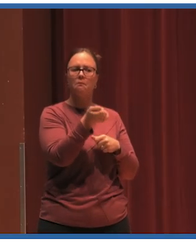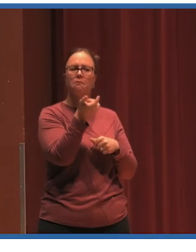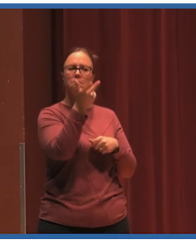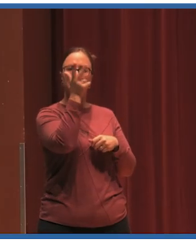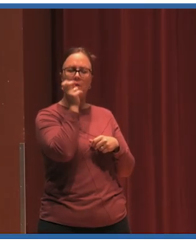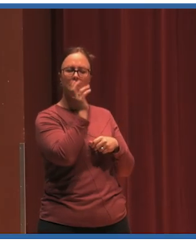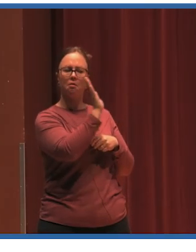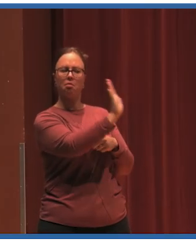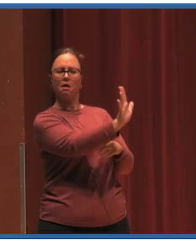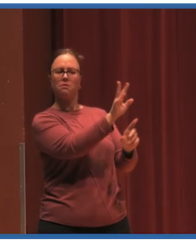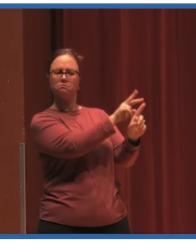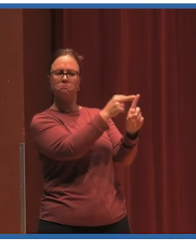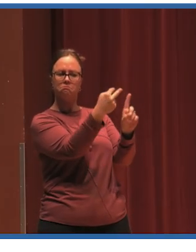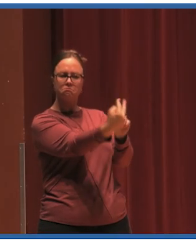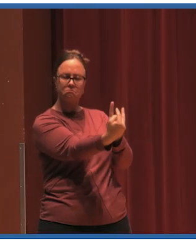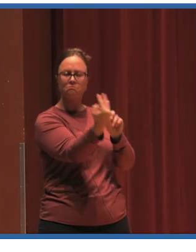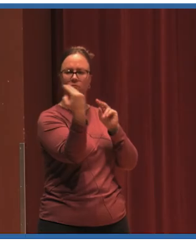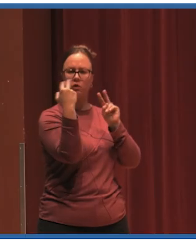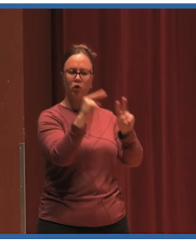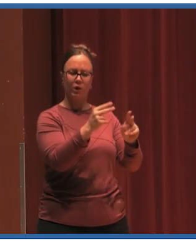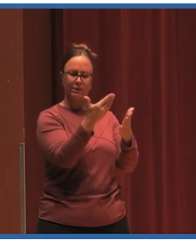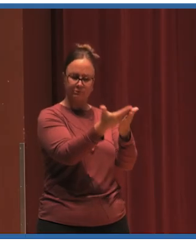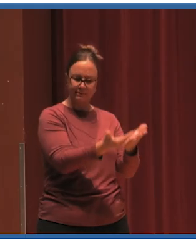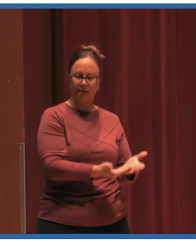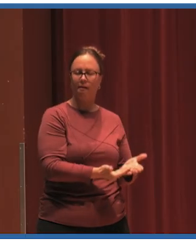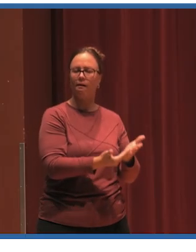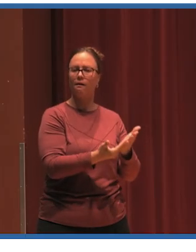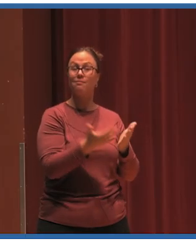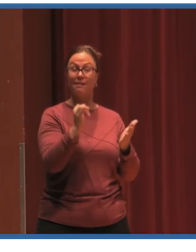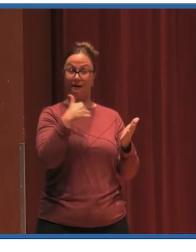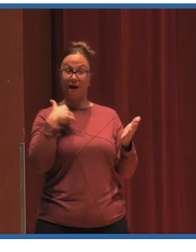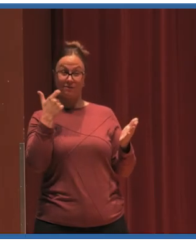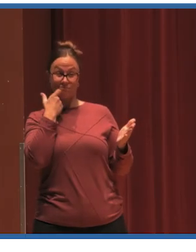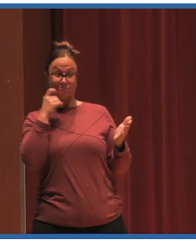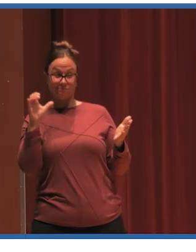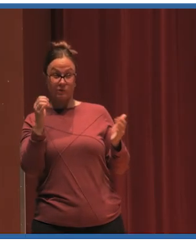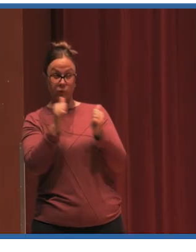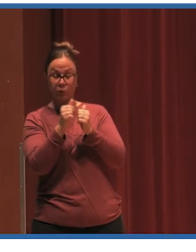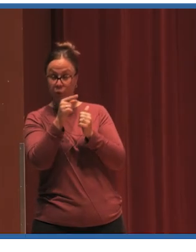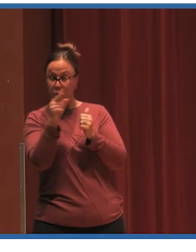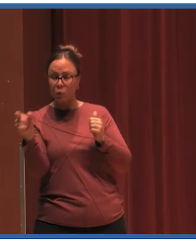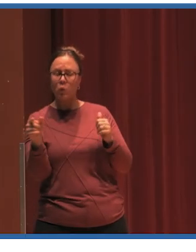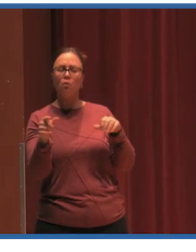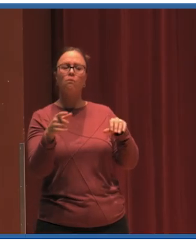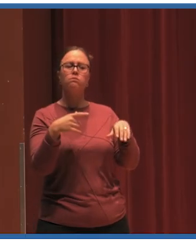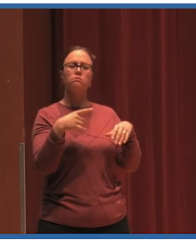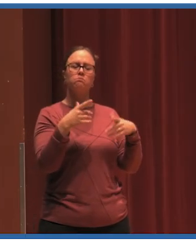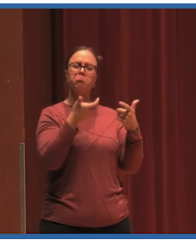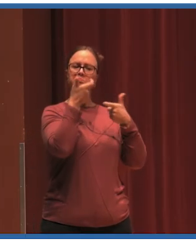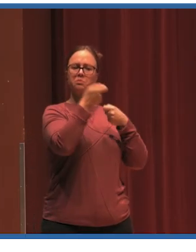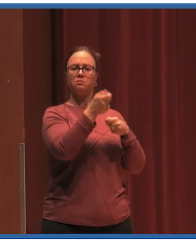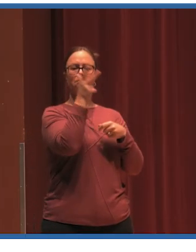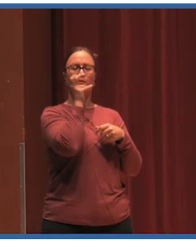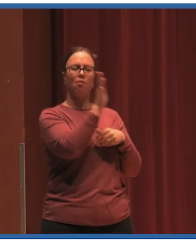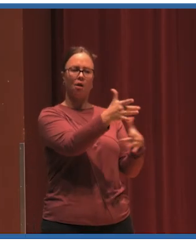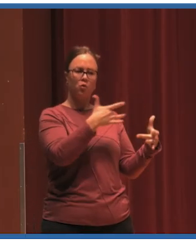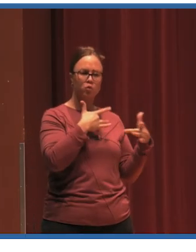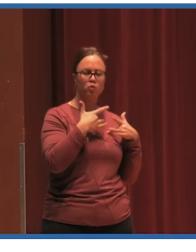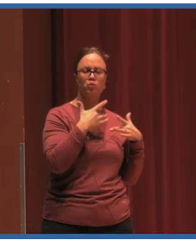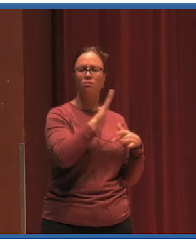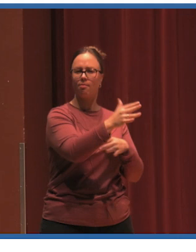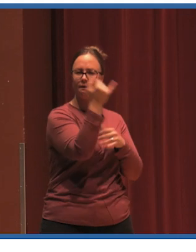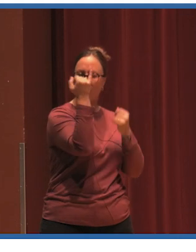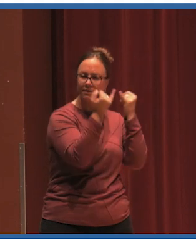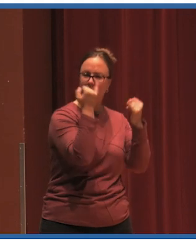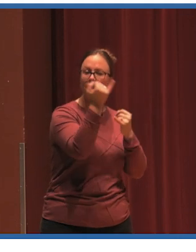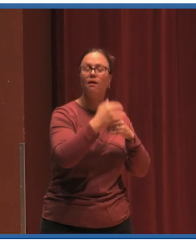on, I went through our data, kind of like I did with you for the state of Iowa, and really hear what their concerns were and what their ideas were. It was